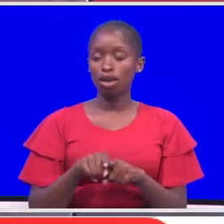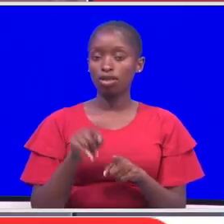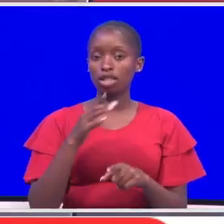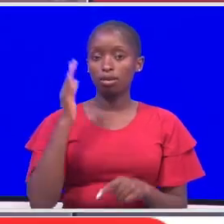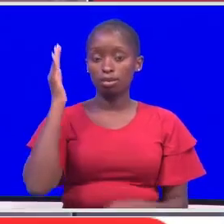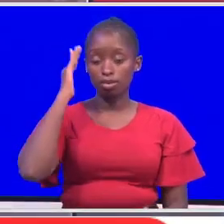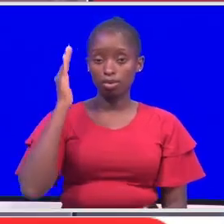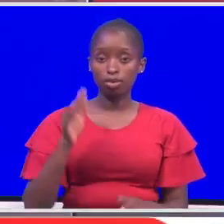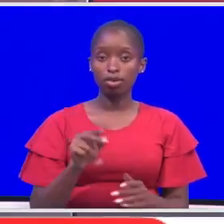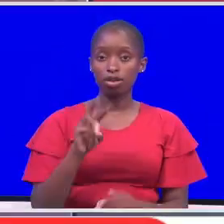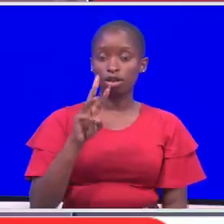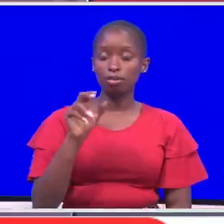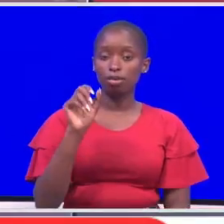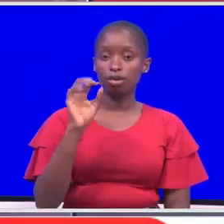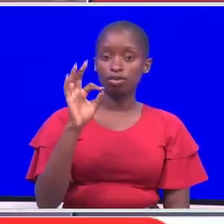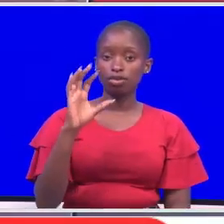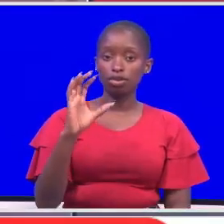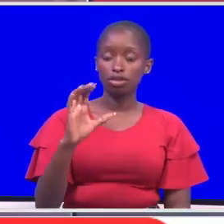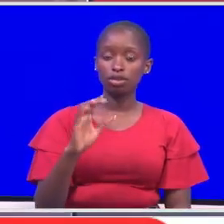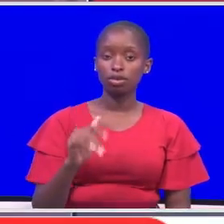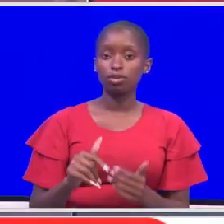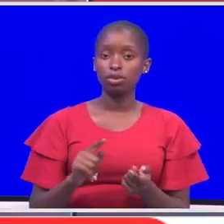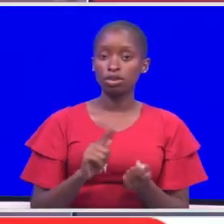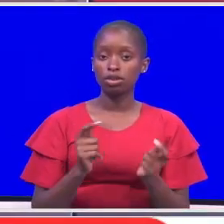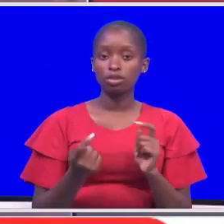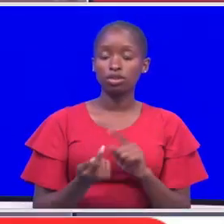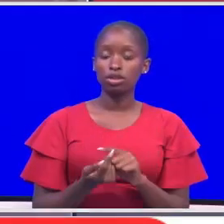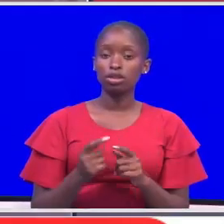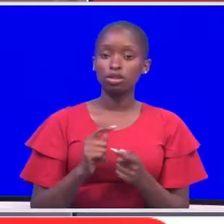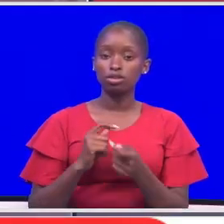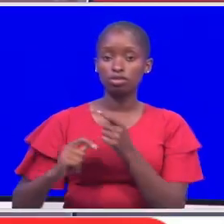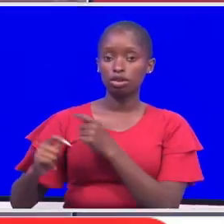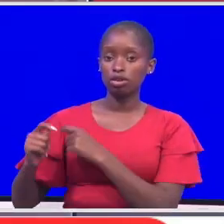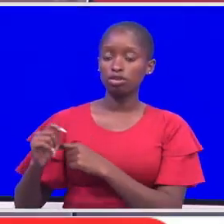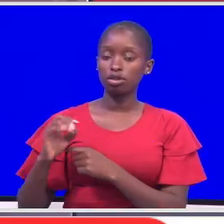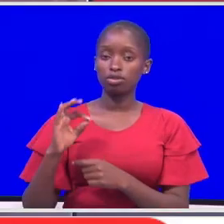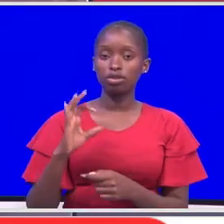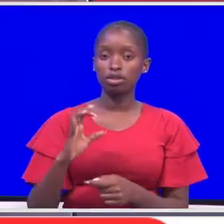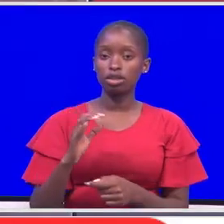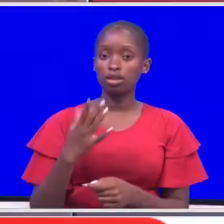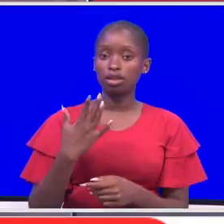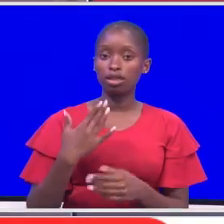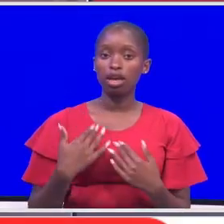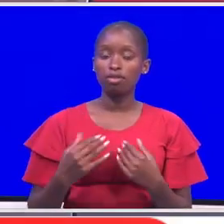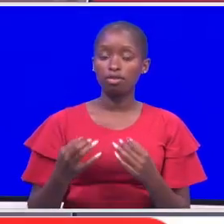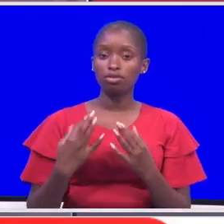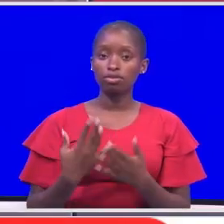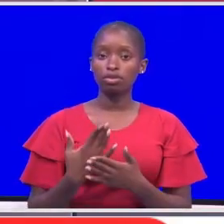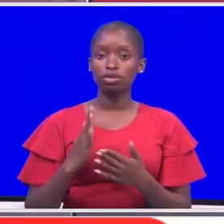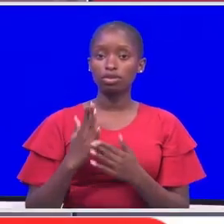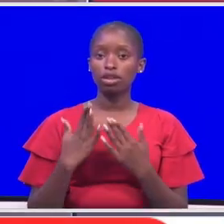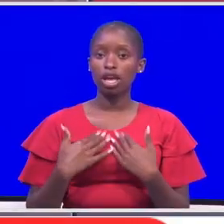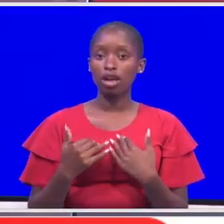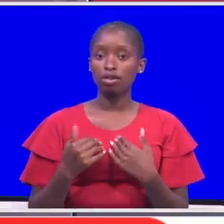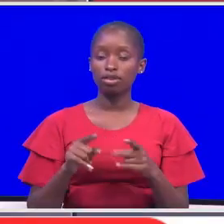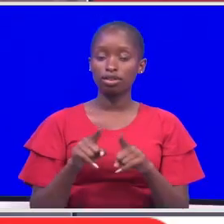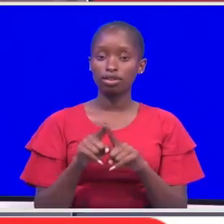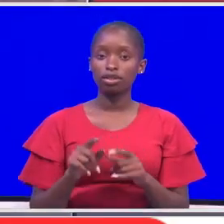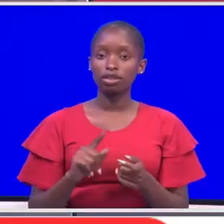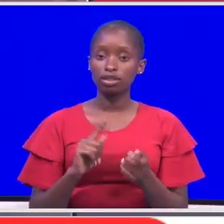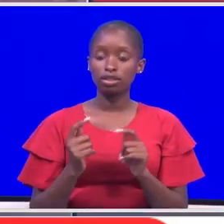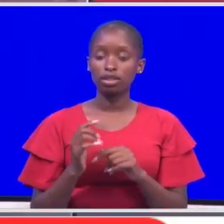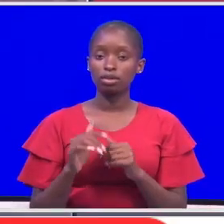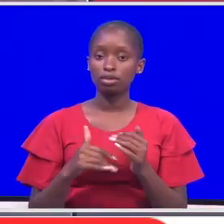WRC Safari Rally returns to traditional Easter holiday dates. Its official flag-off also returns to the Kenyatta